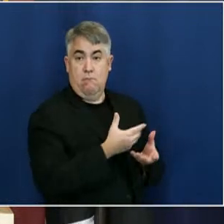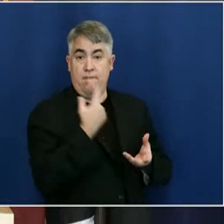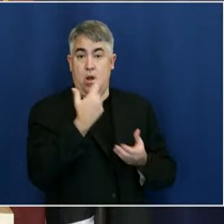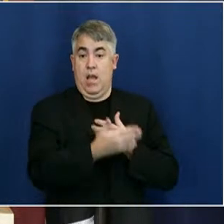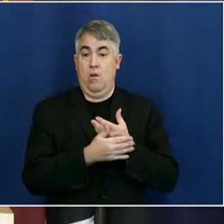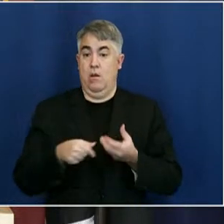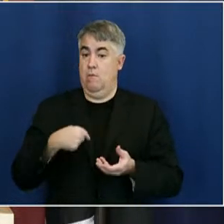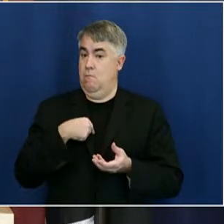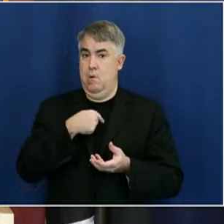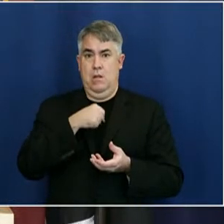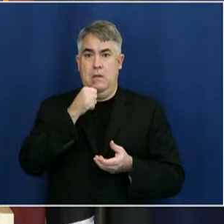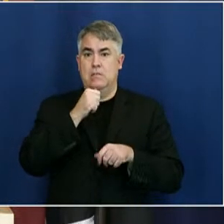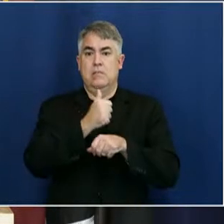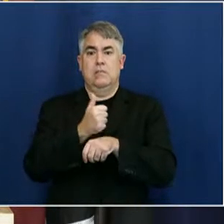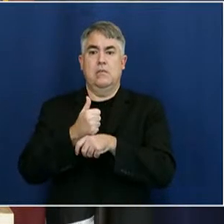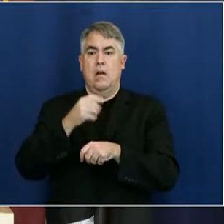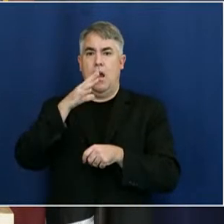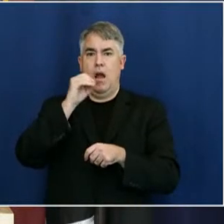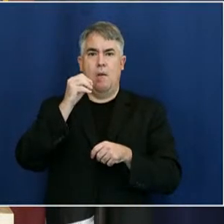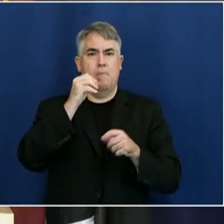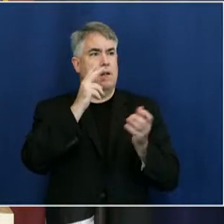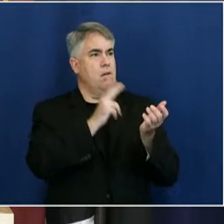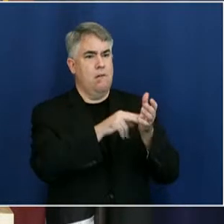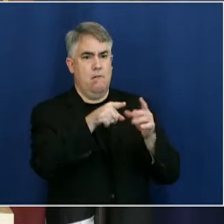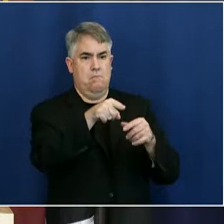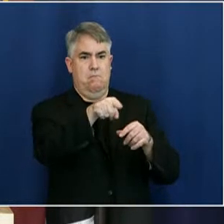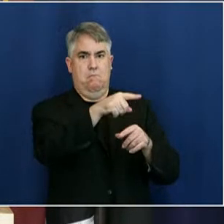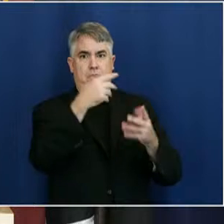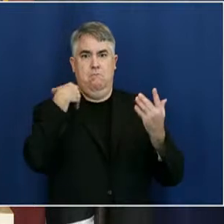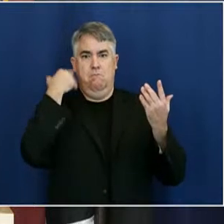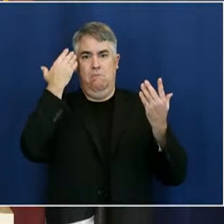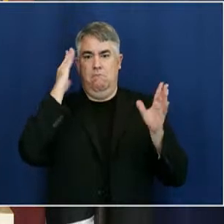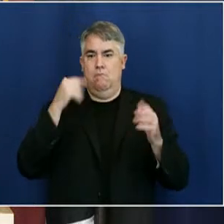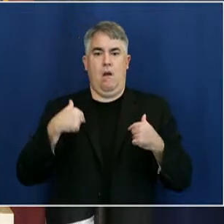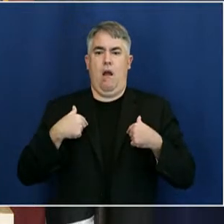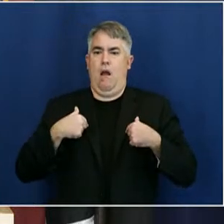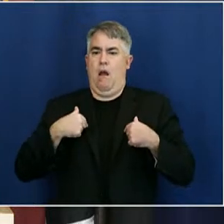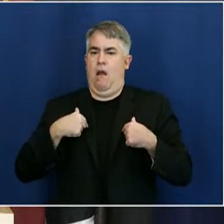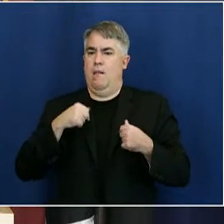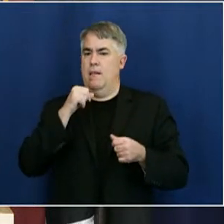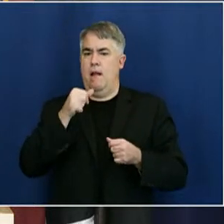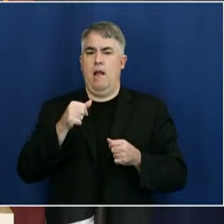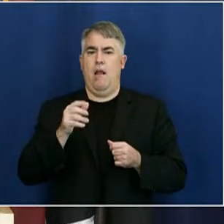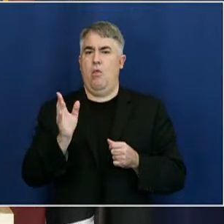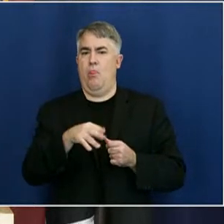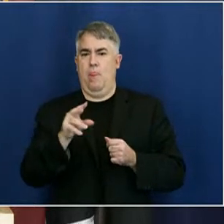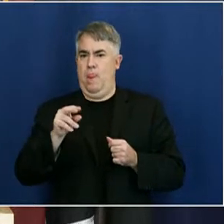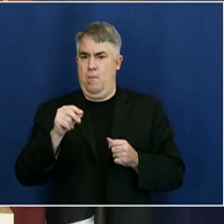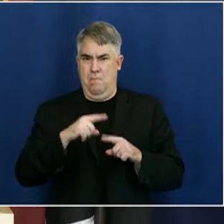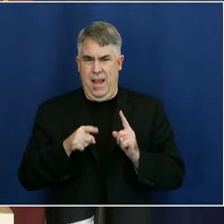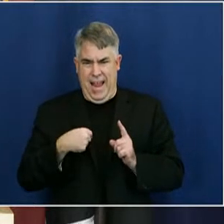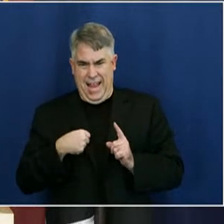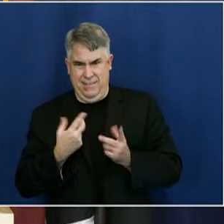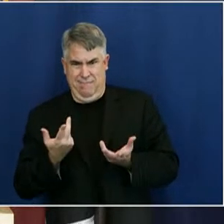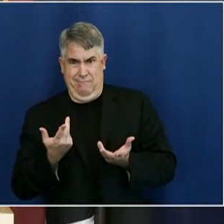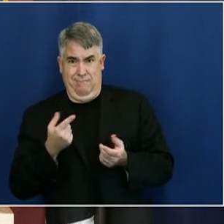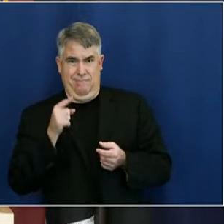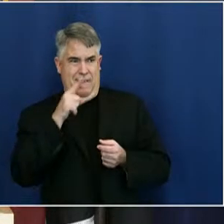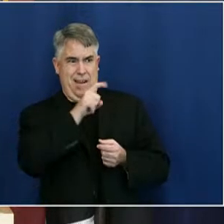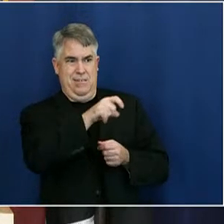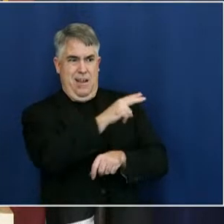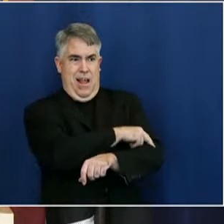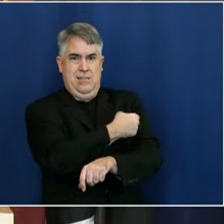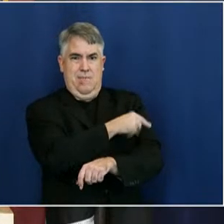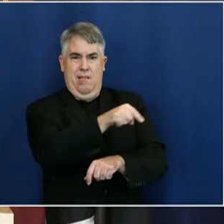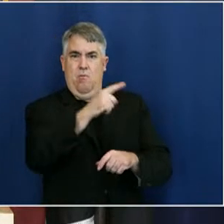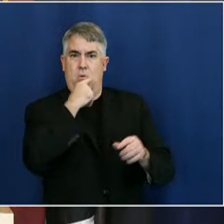system. And so, I mean, I'm not trying to put it off. We just didn't build it that way, so you'd have to ask the folks that built it that way. We do,